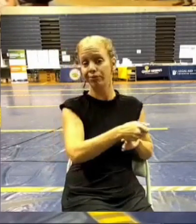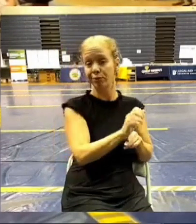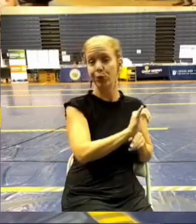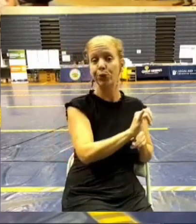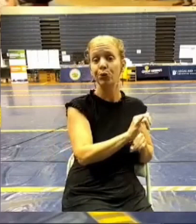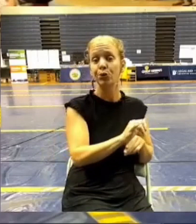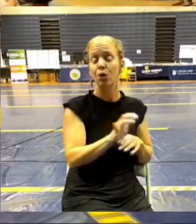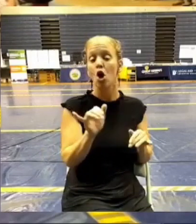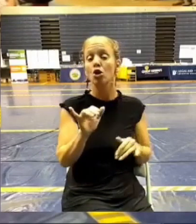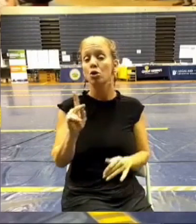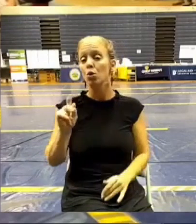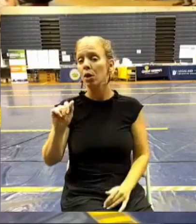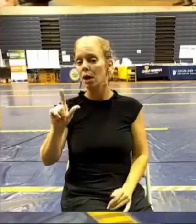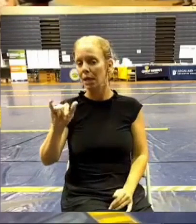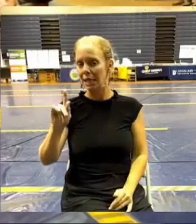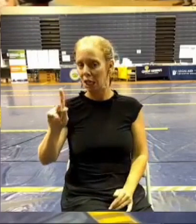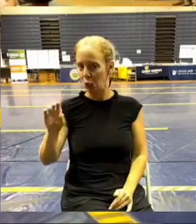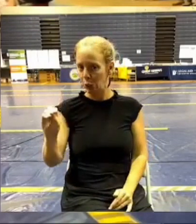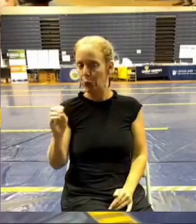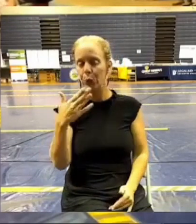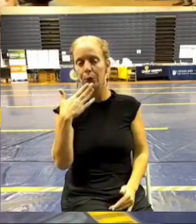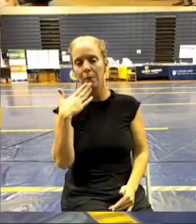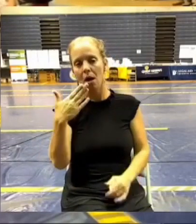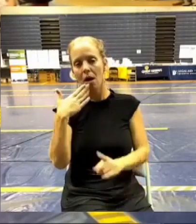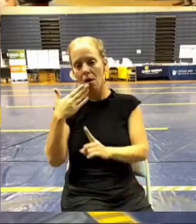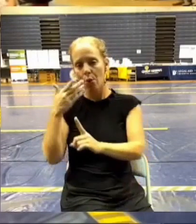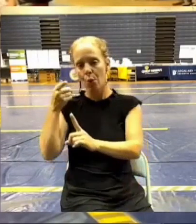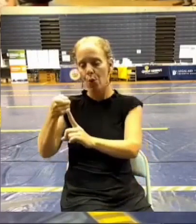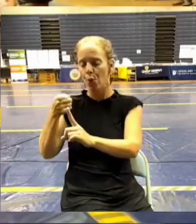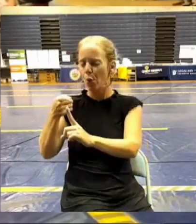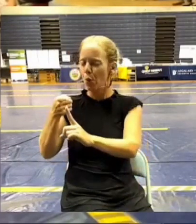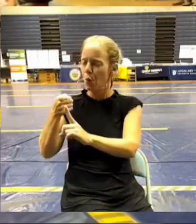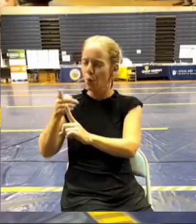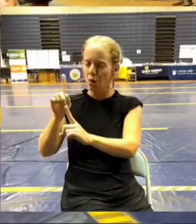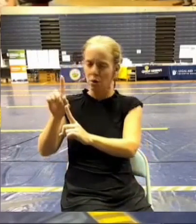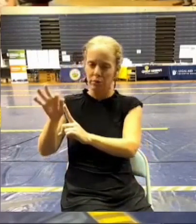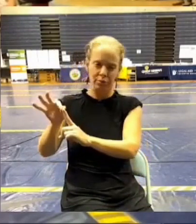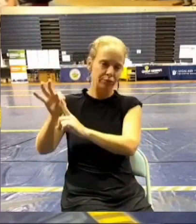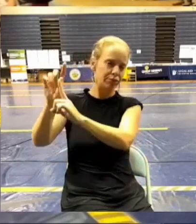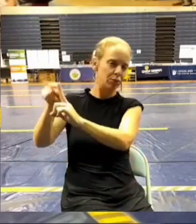But, and then mahalo to Kaliko, because I feel she's one of the only,